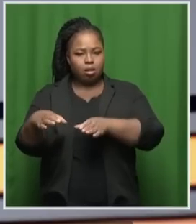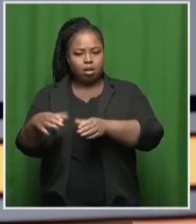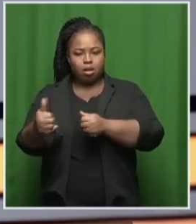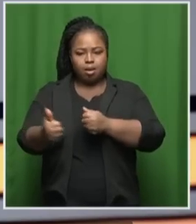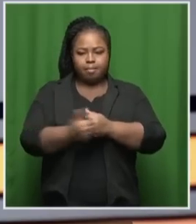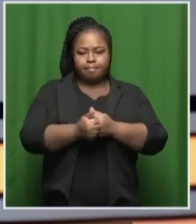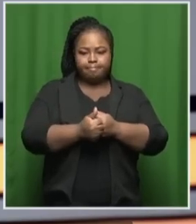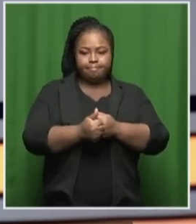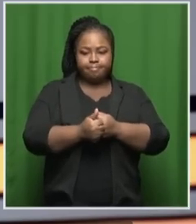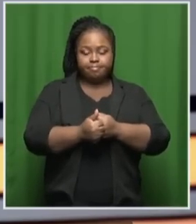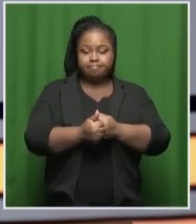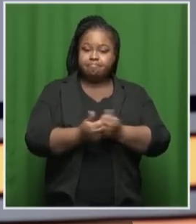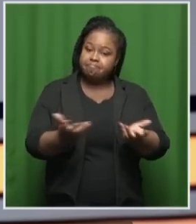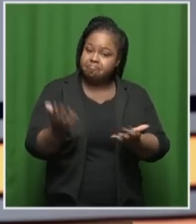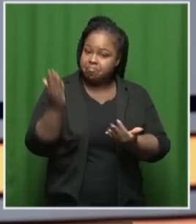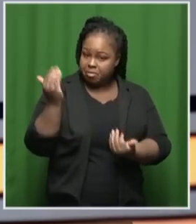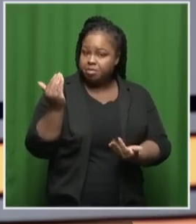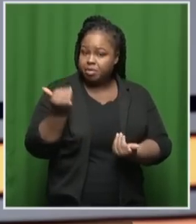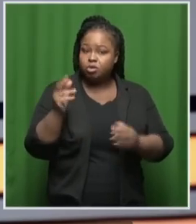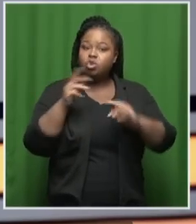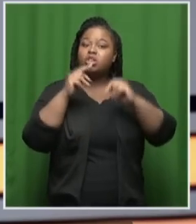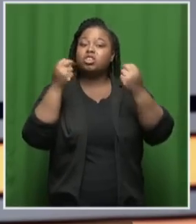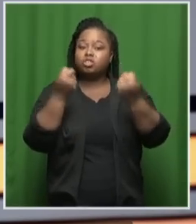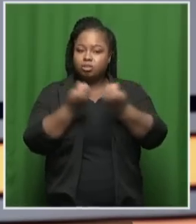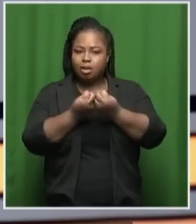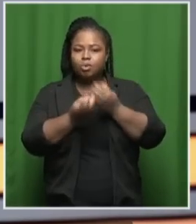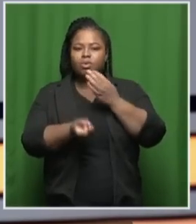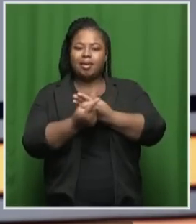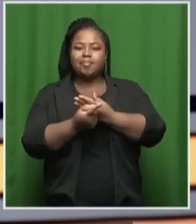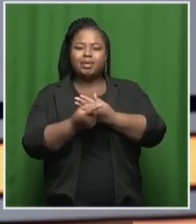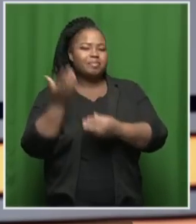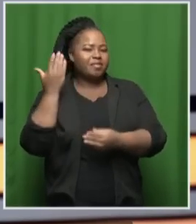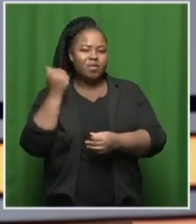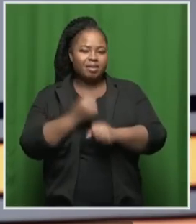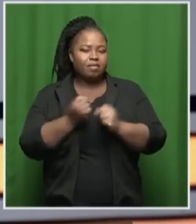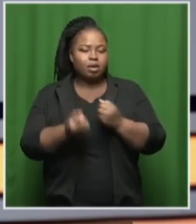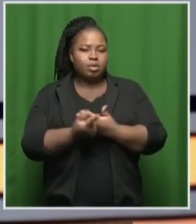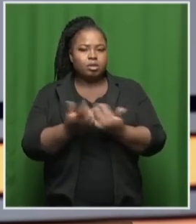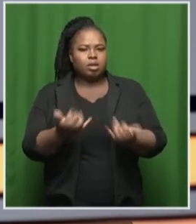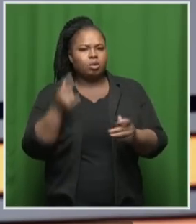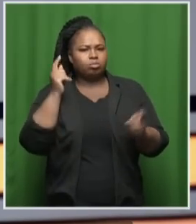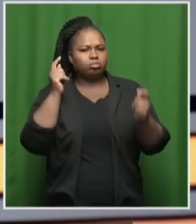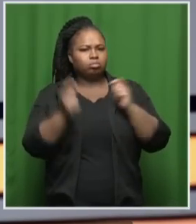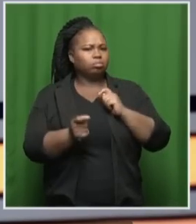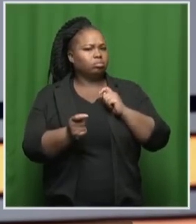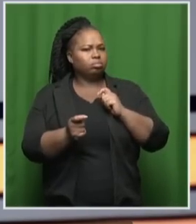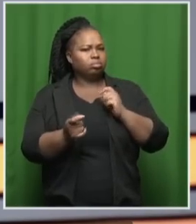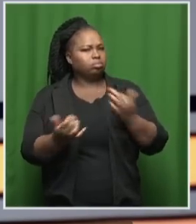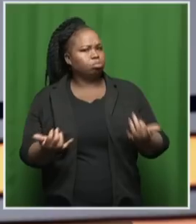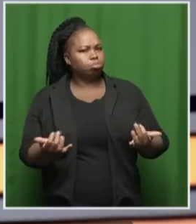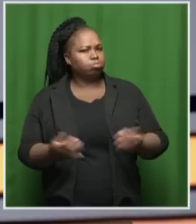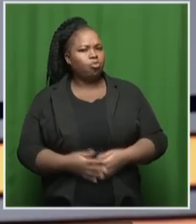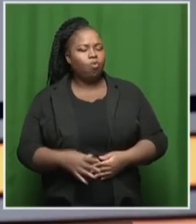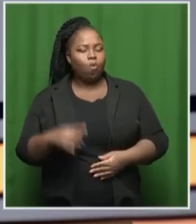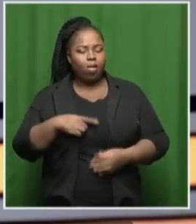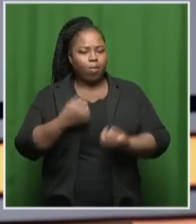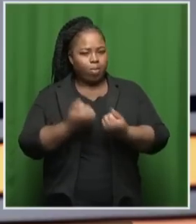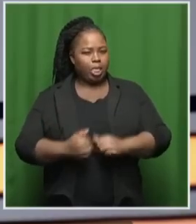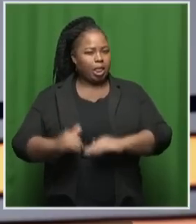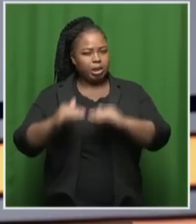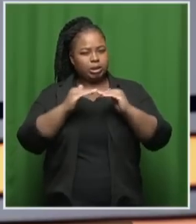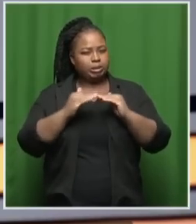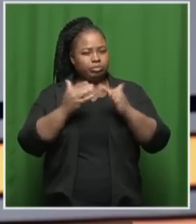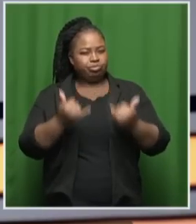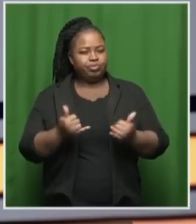and expectedly on national level. And that changes things, right? That definitely takes the democracy into